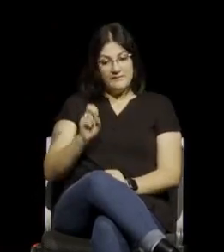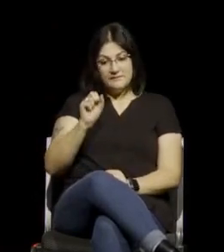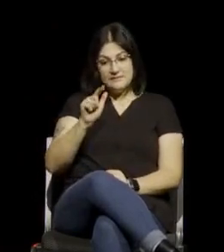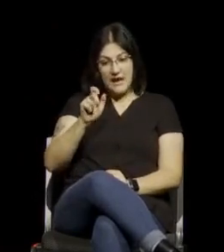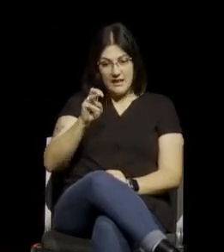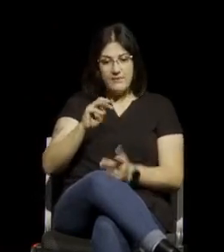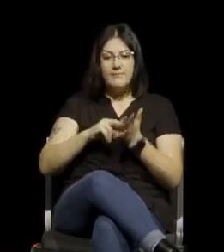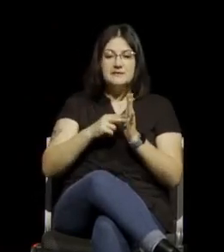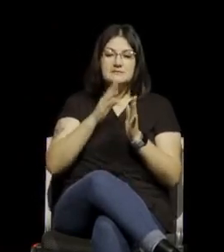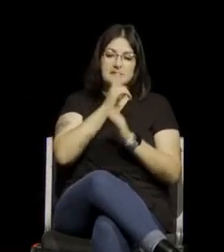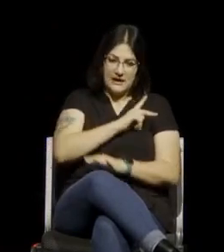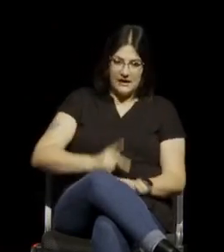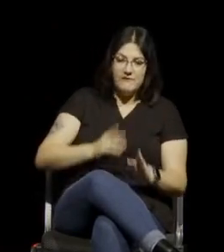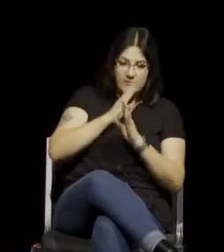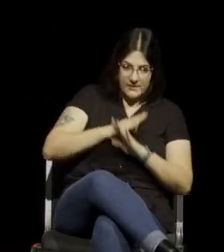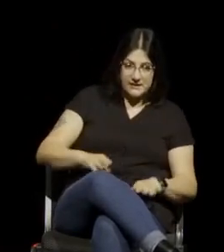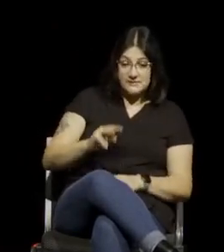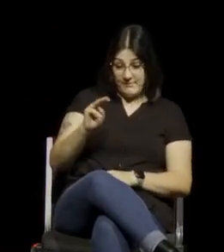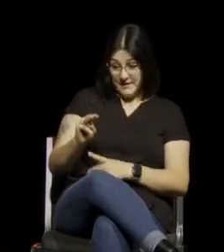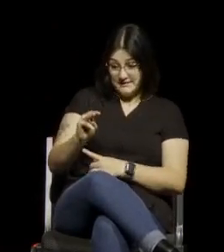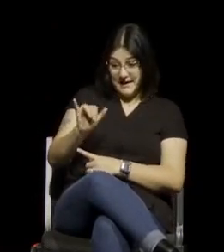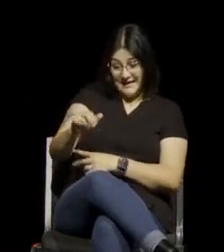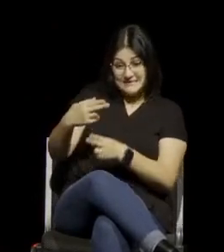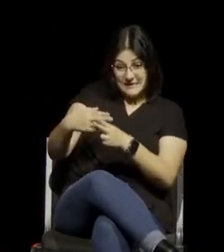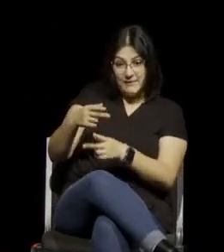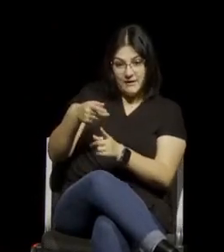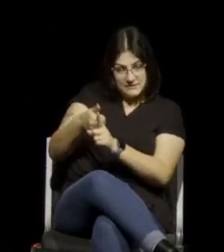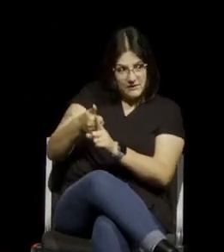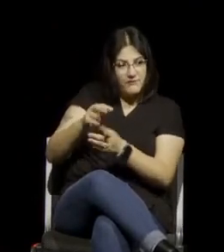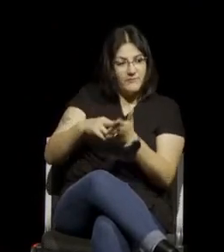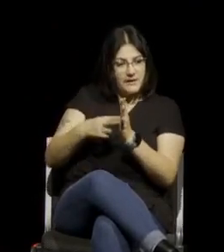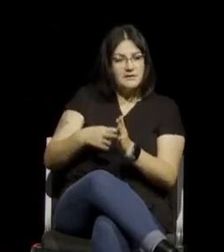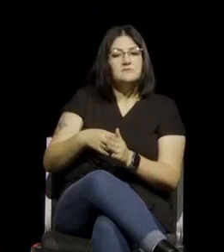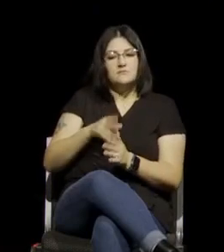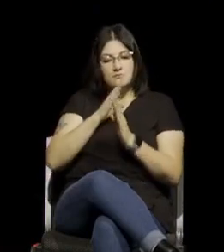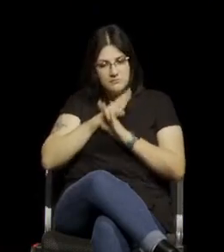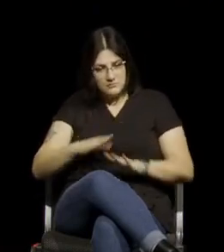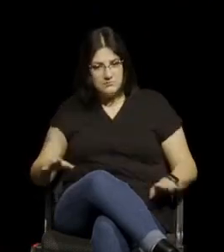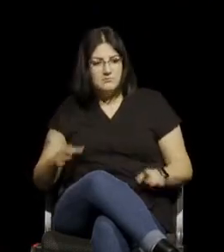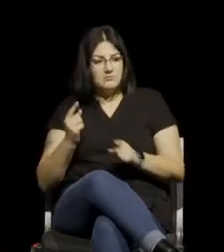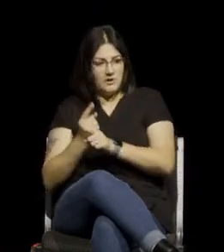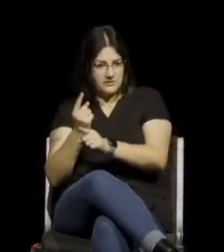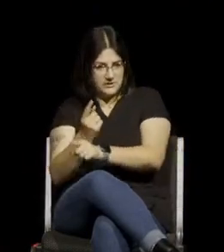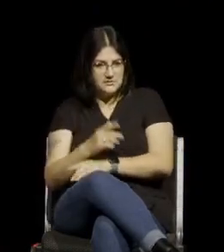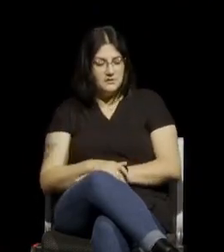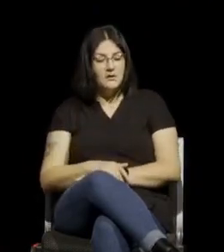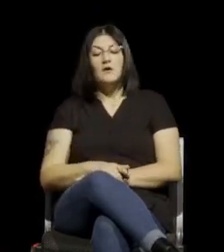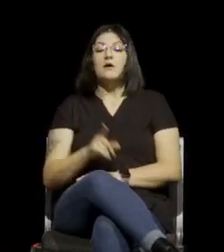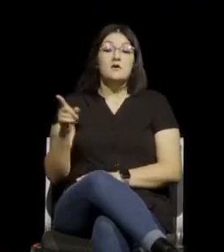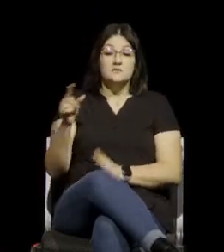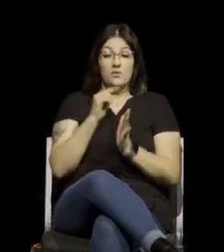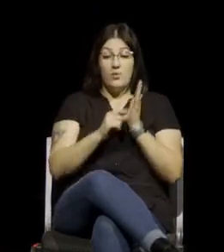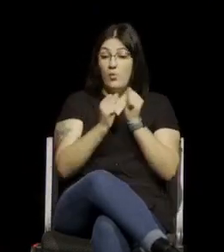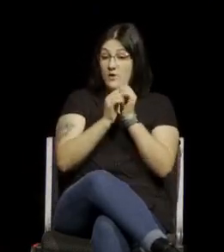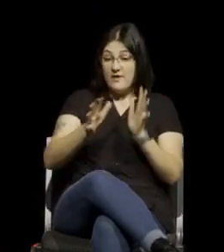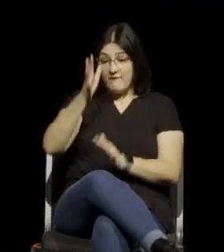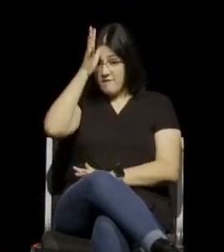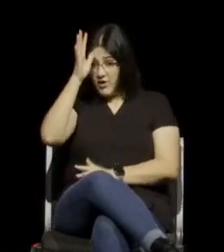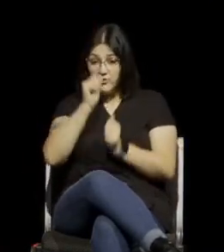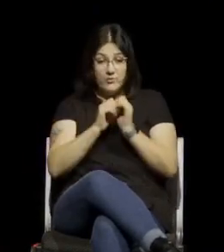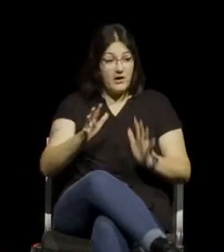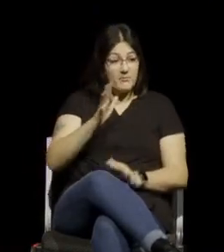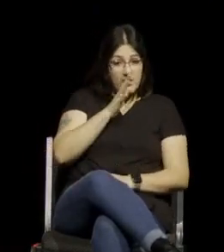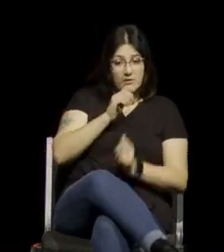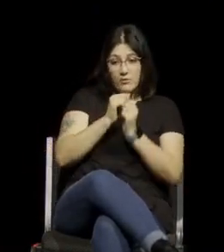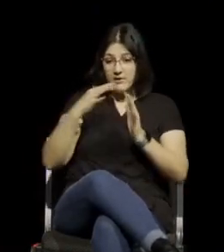king of peace. So Melchizedek meant king of righteousness and peace. In verse 3, this is what scripture says. Without father or mother,